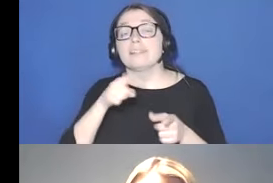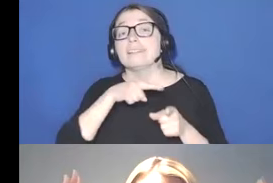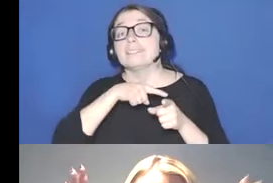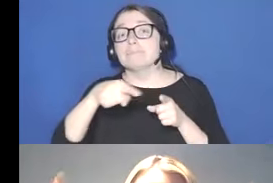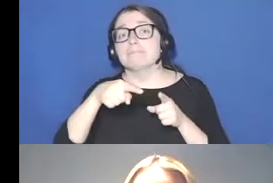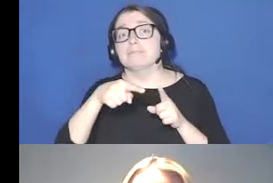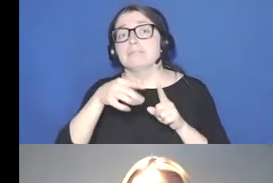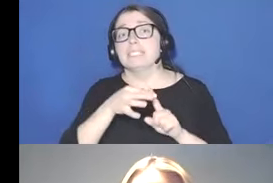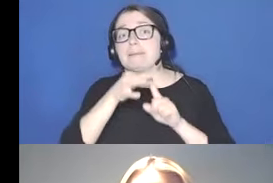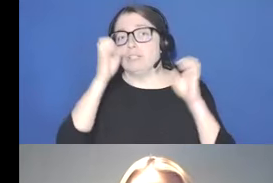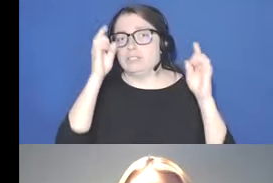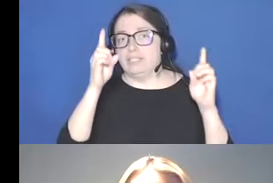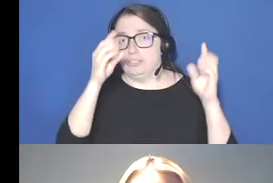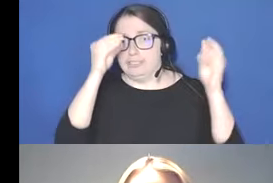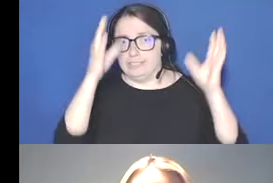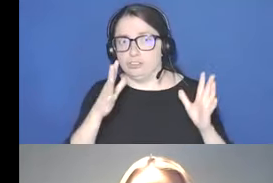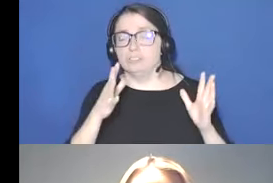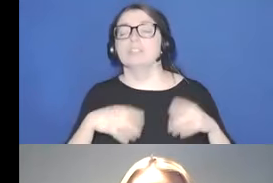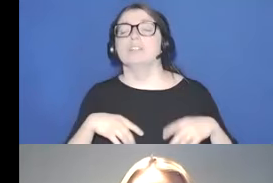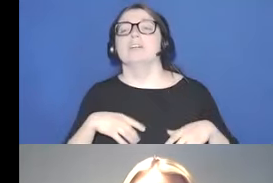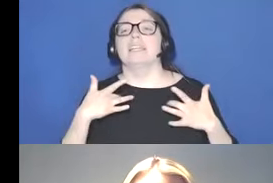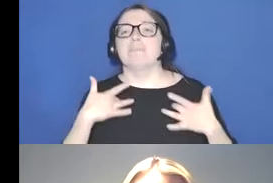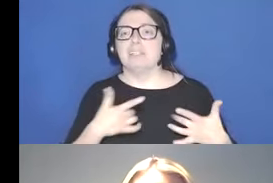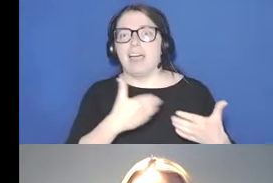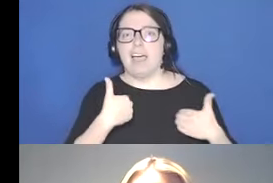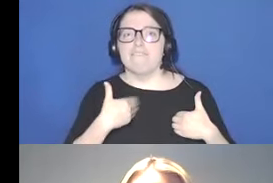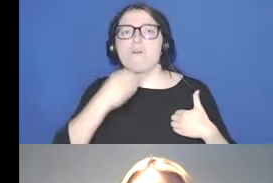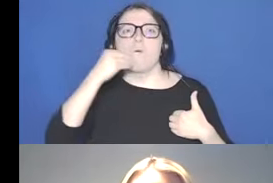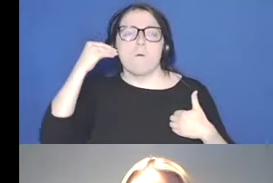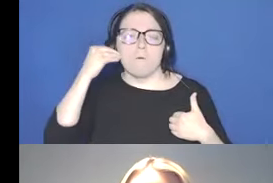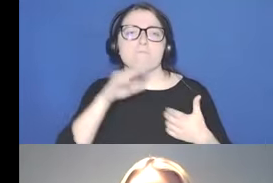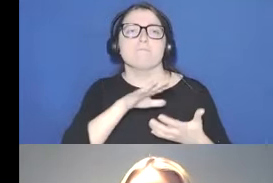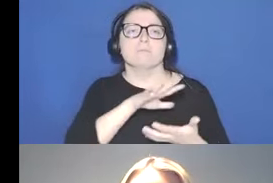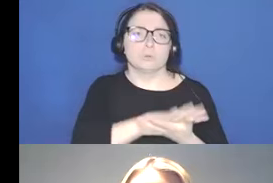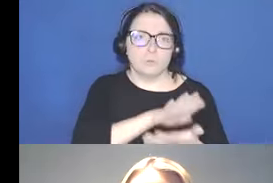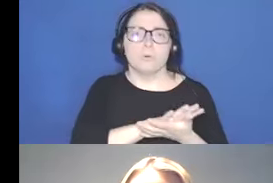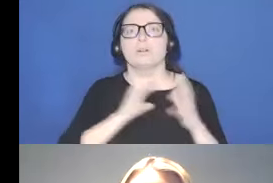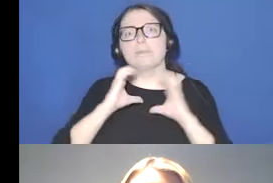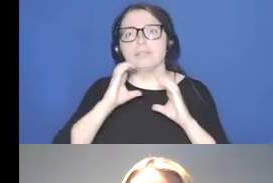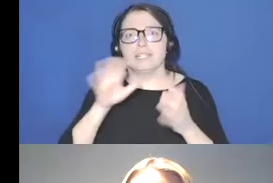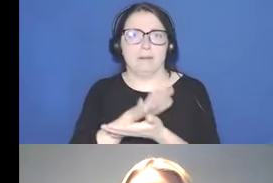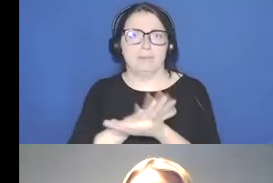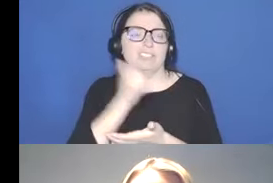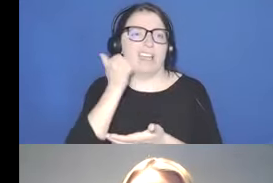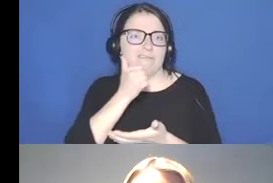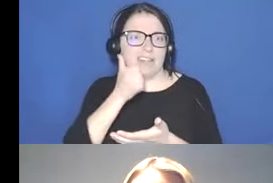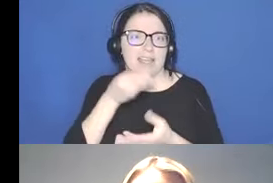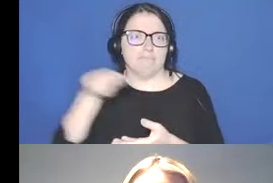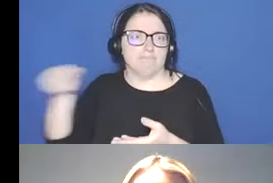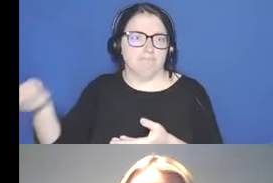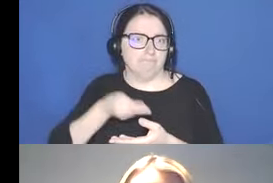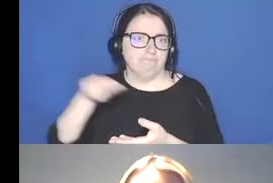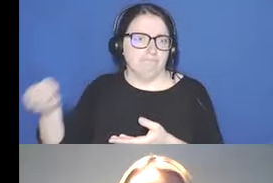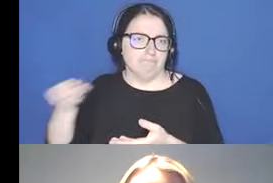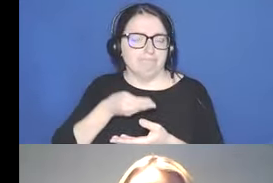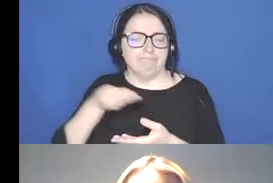like communication sheets, like homeschool communication sheets that they send home each day with children, just